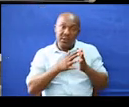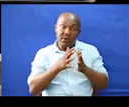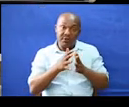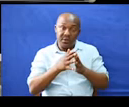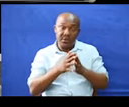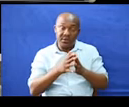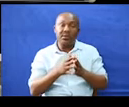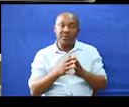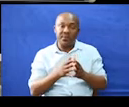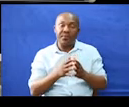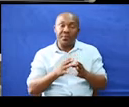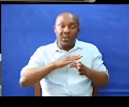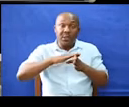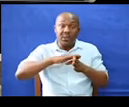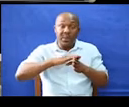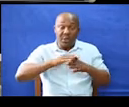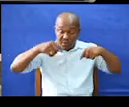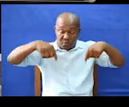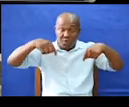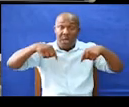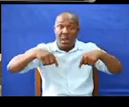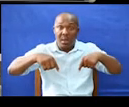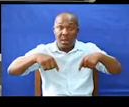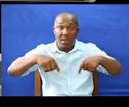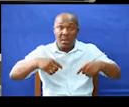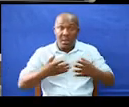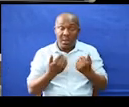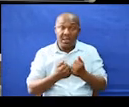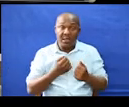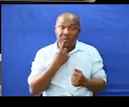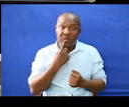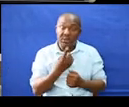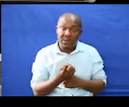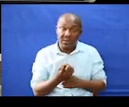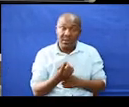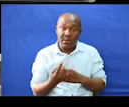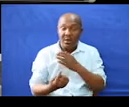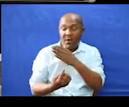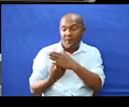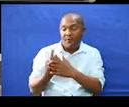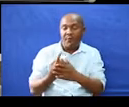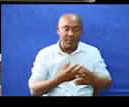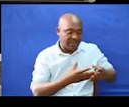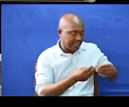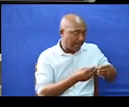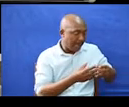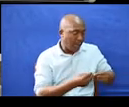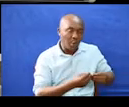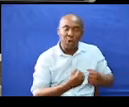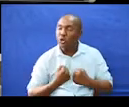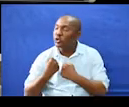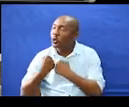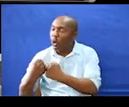still applicable till today. That is why I said it is from simple to more complex.